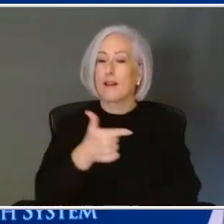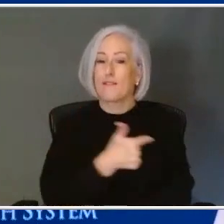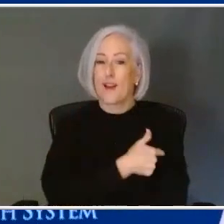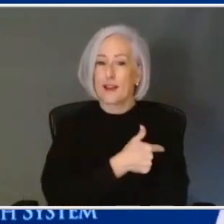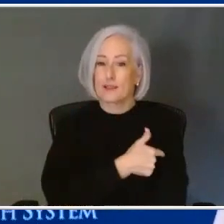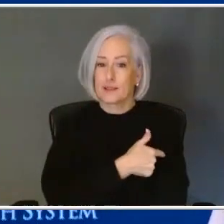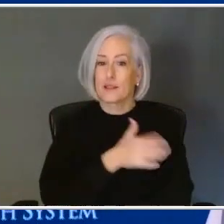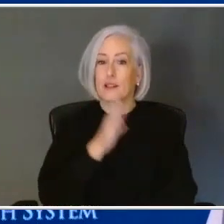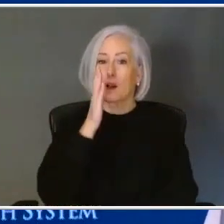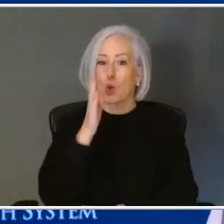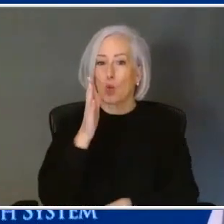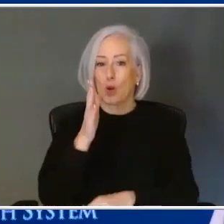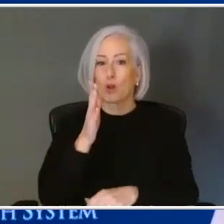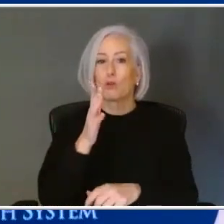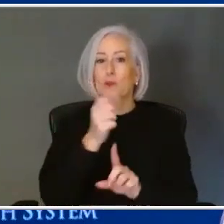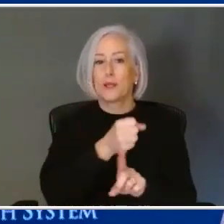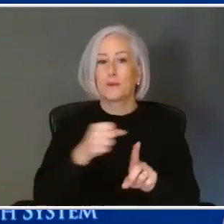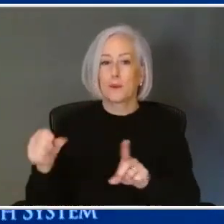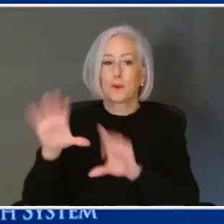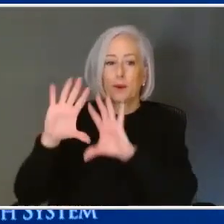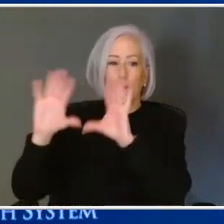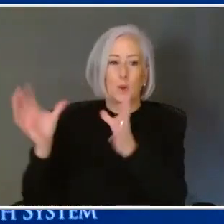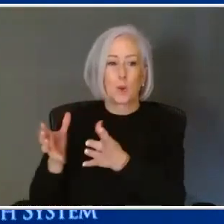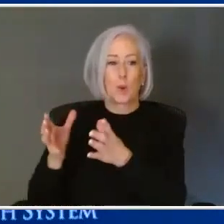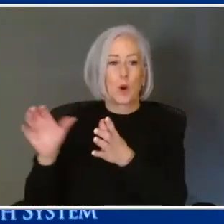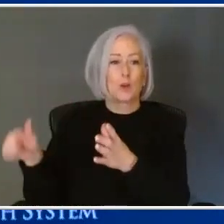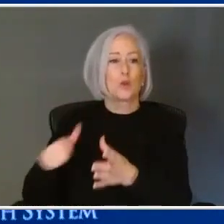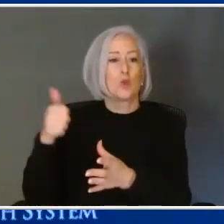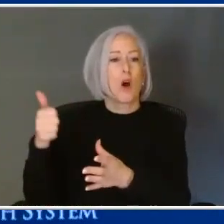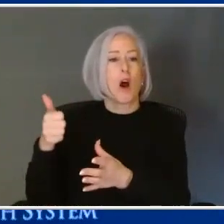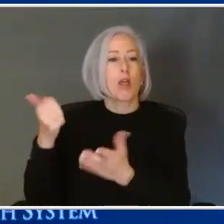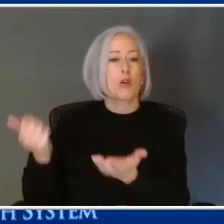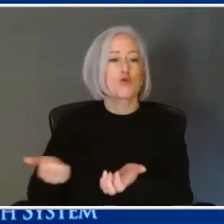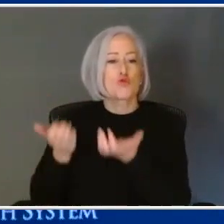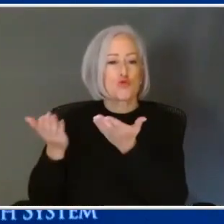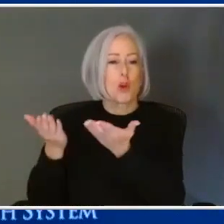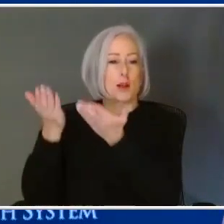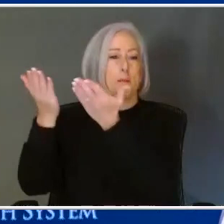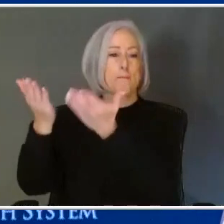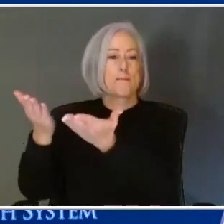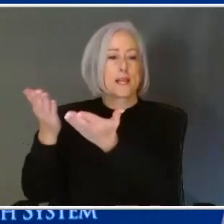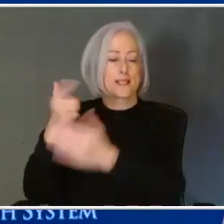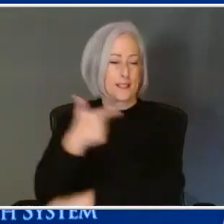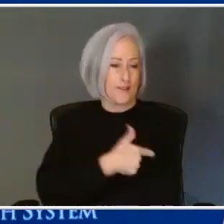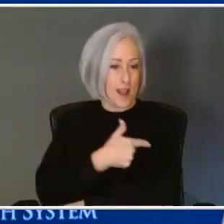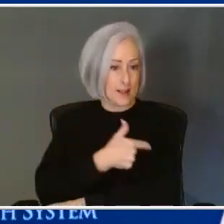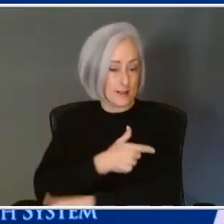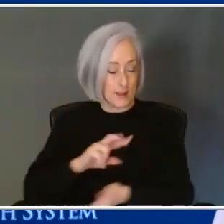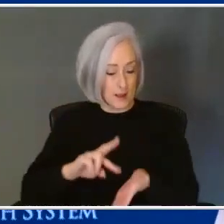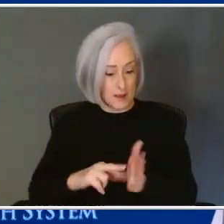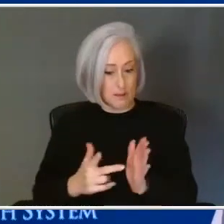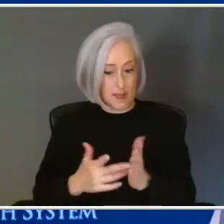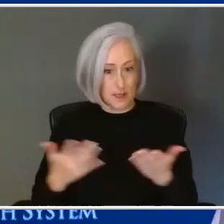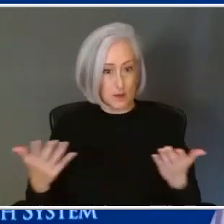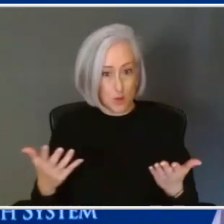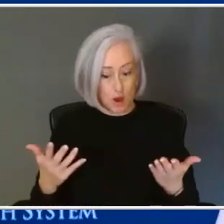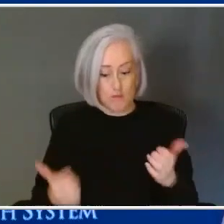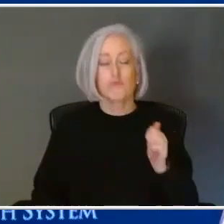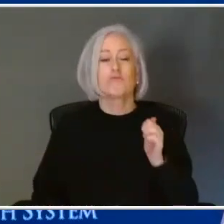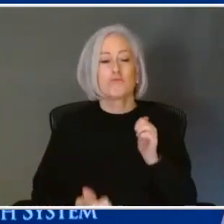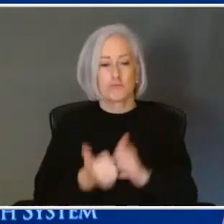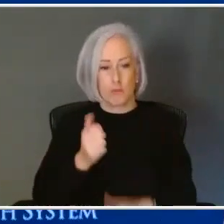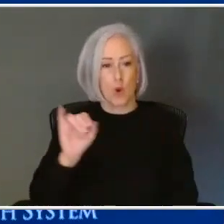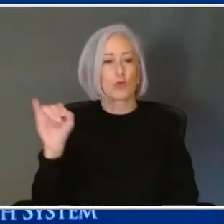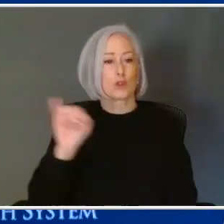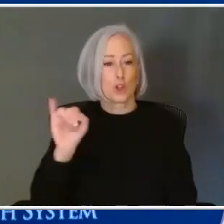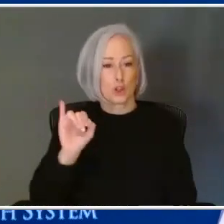the category of other recommended vaccines. So most insurance companies or programs should pick up the cost